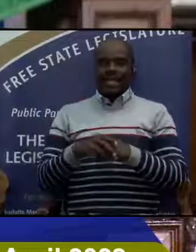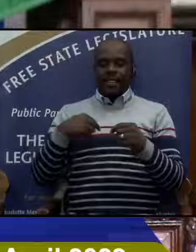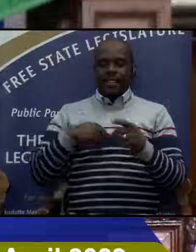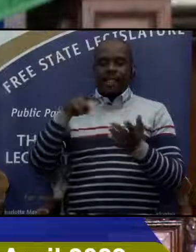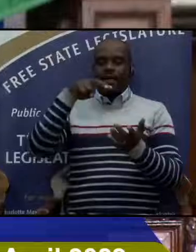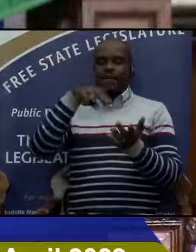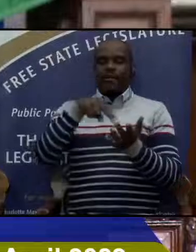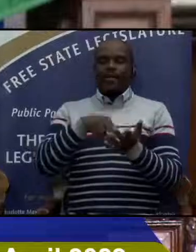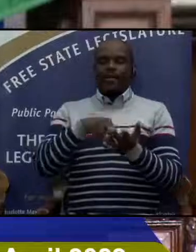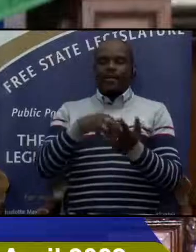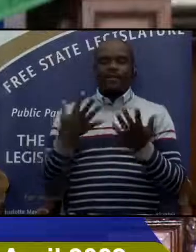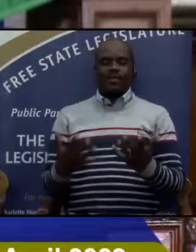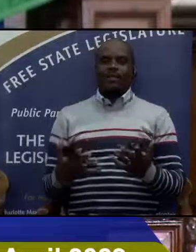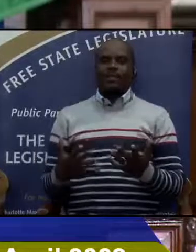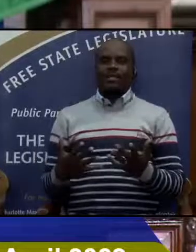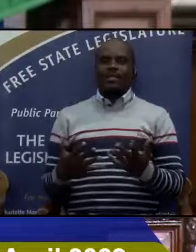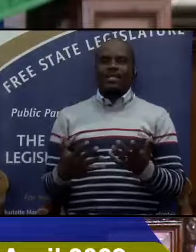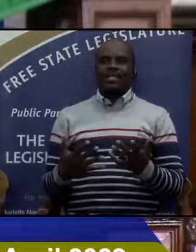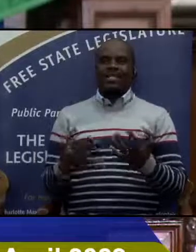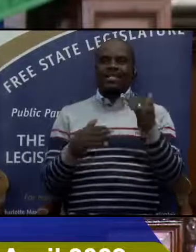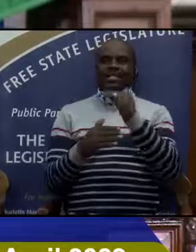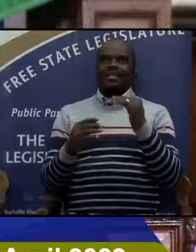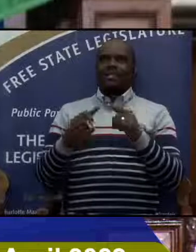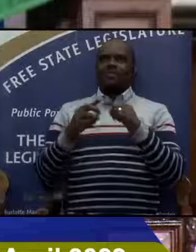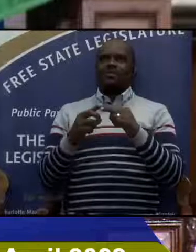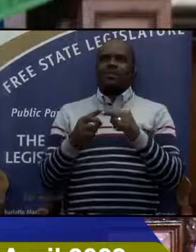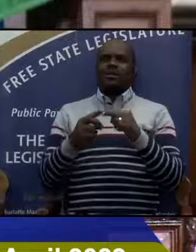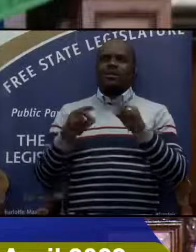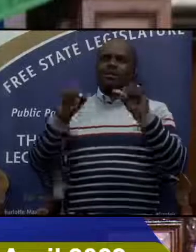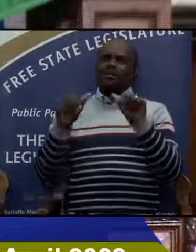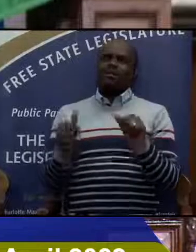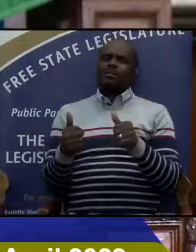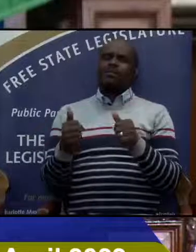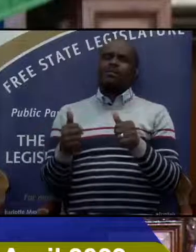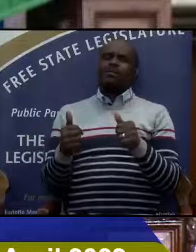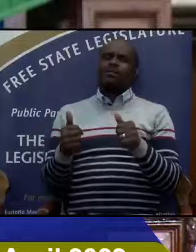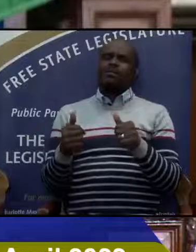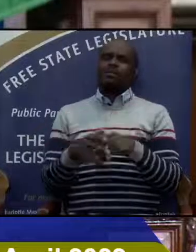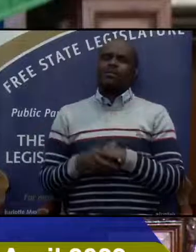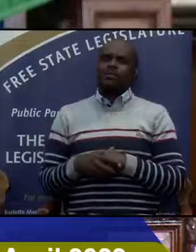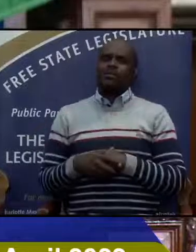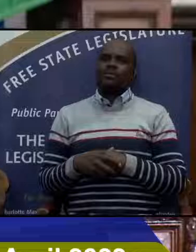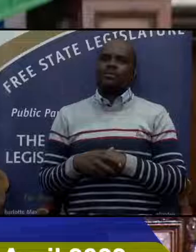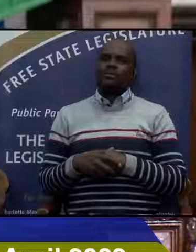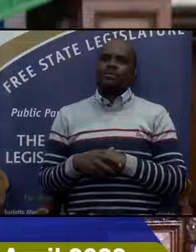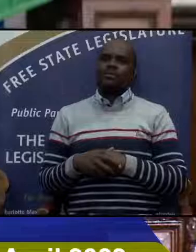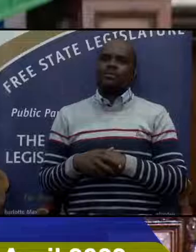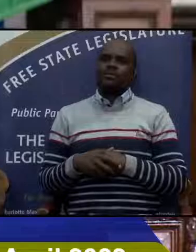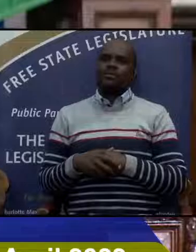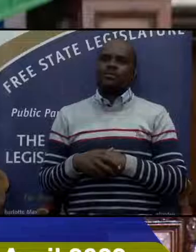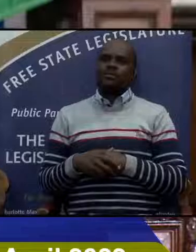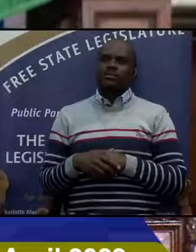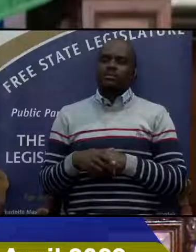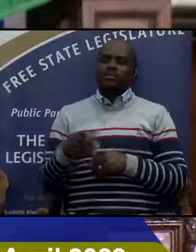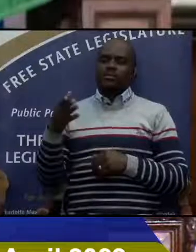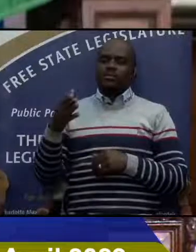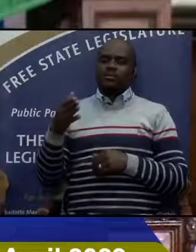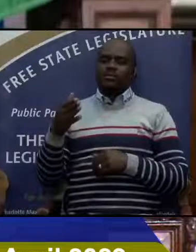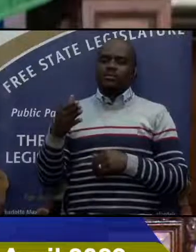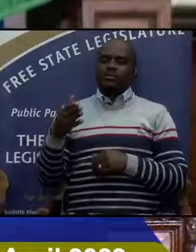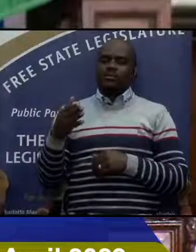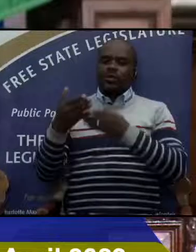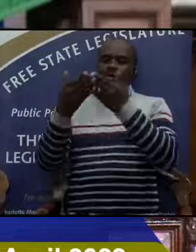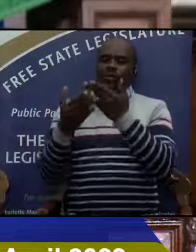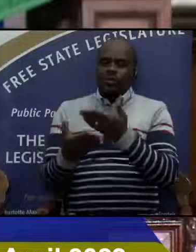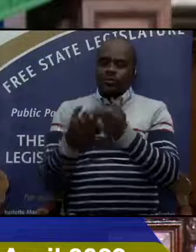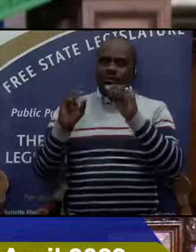privilege. Is it unparliamentary to state the fact that Honorable Shabalala is a former mayor of Malutia? How